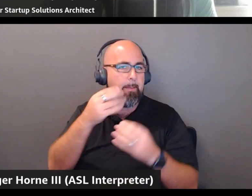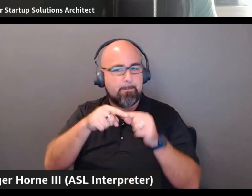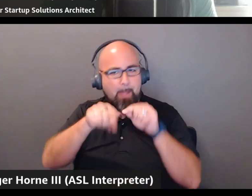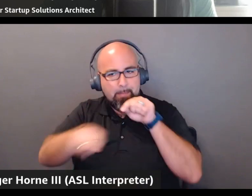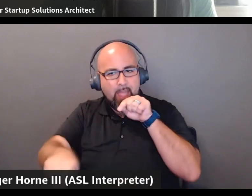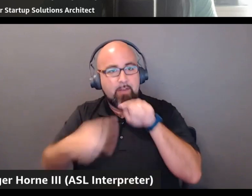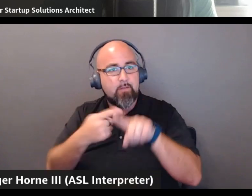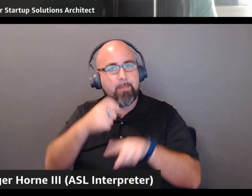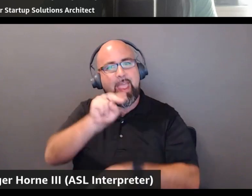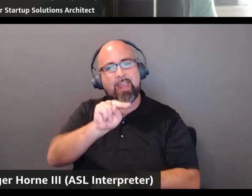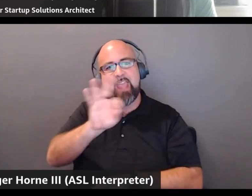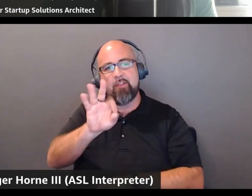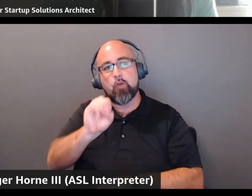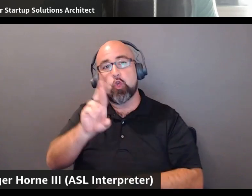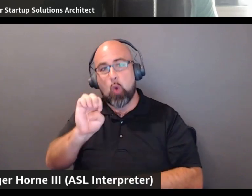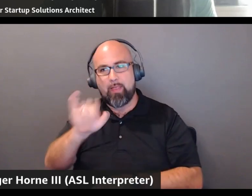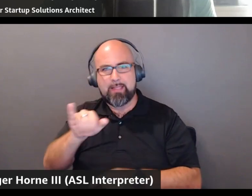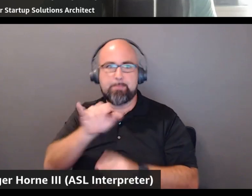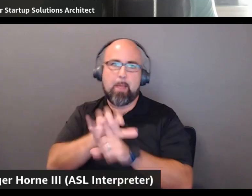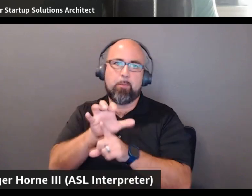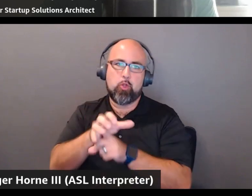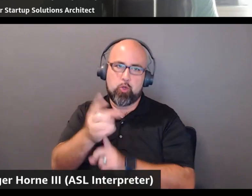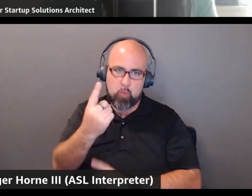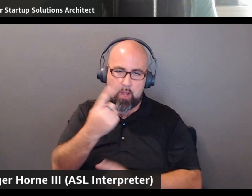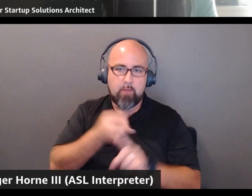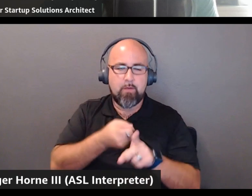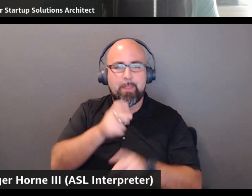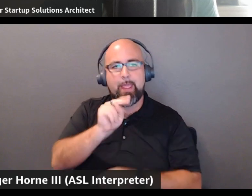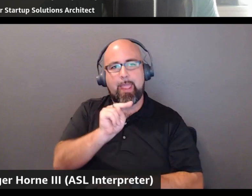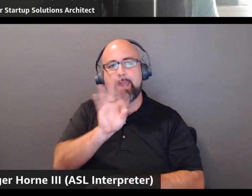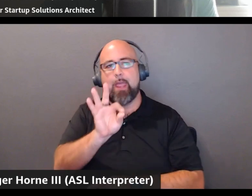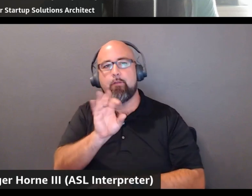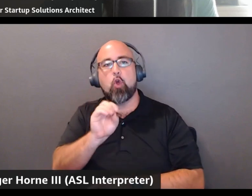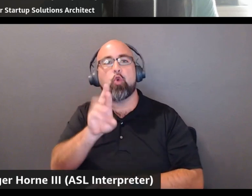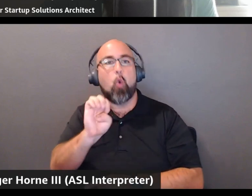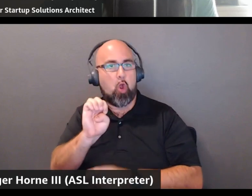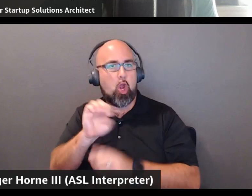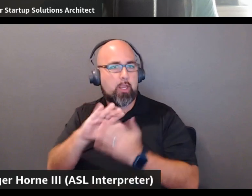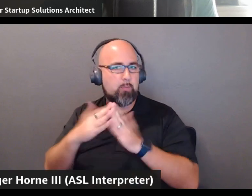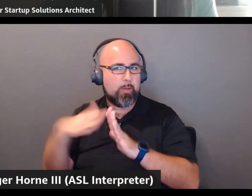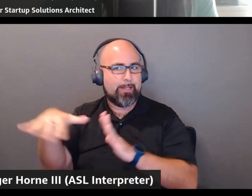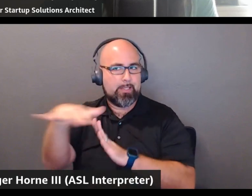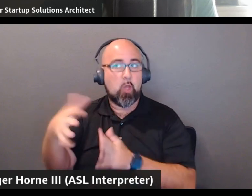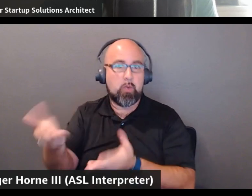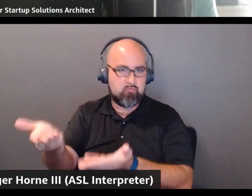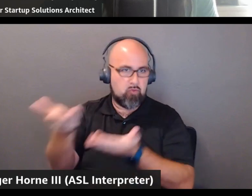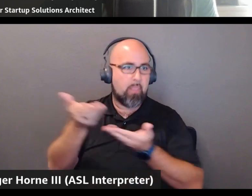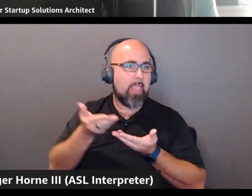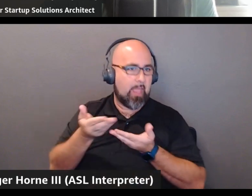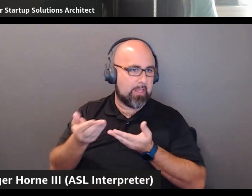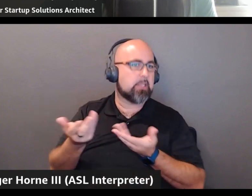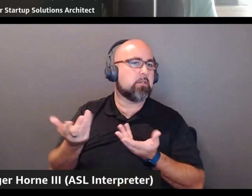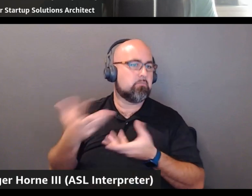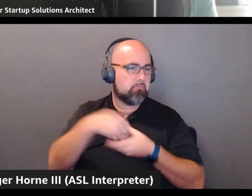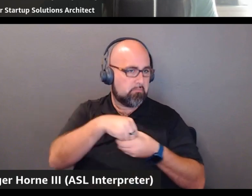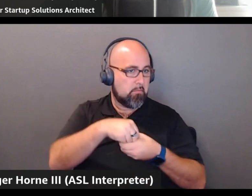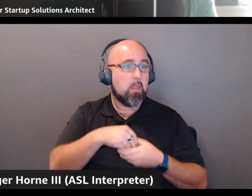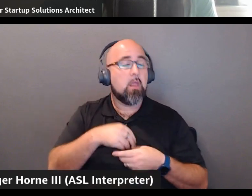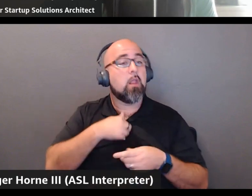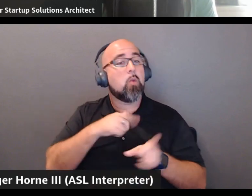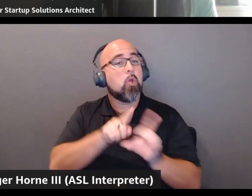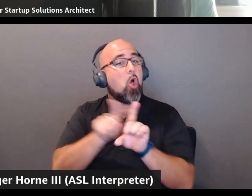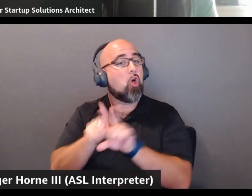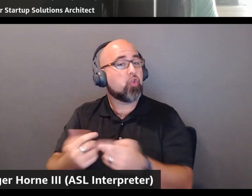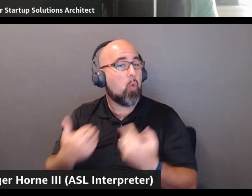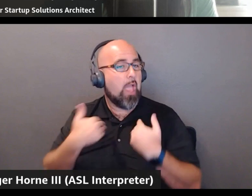is another popular pipeline from the NF Core community. And so we brought that in. And then we also have, these